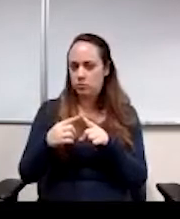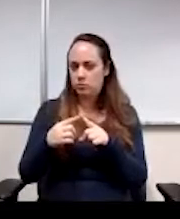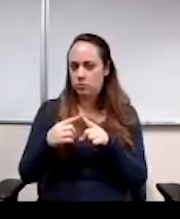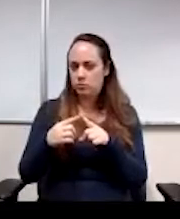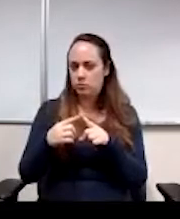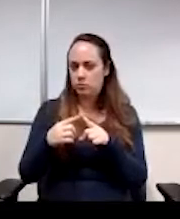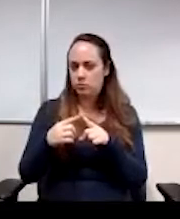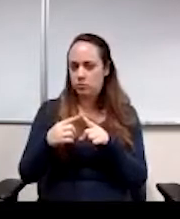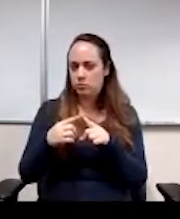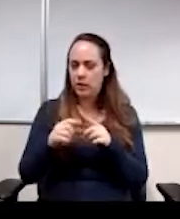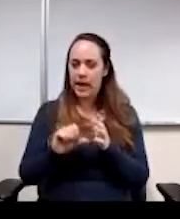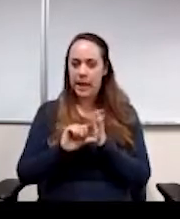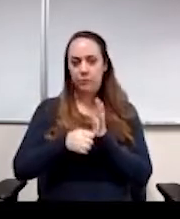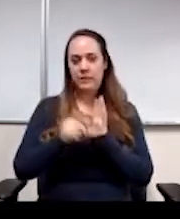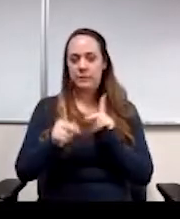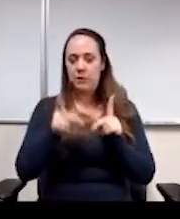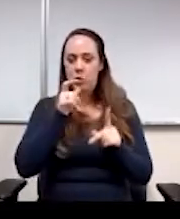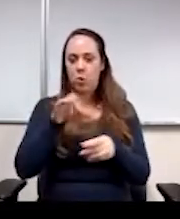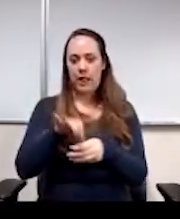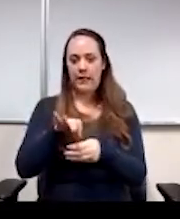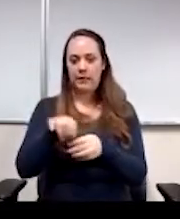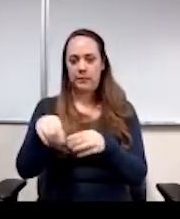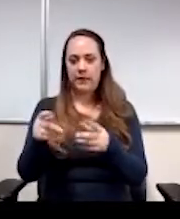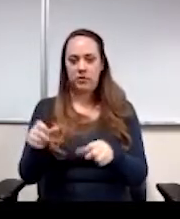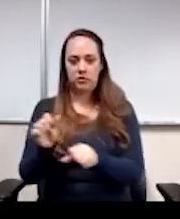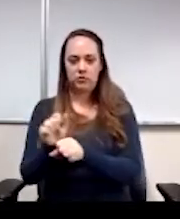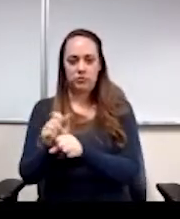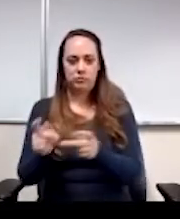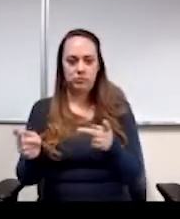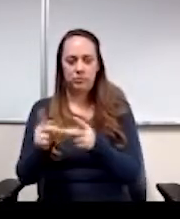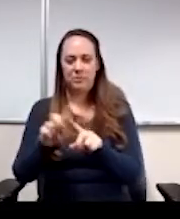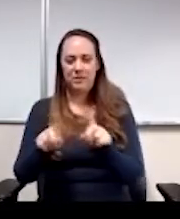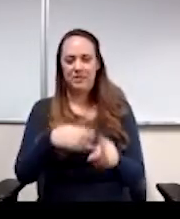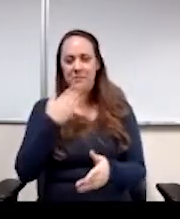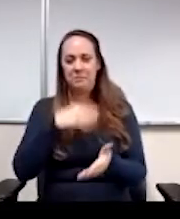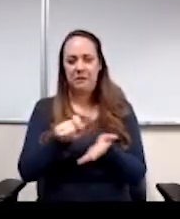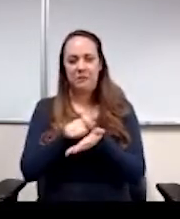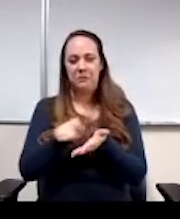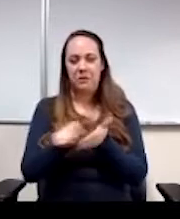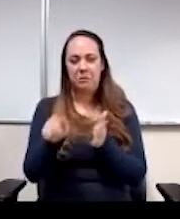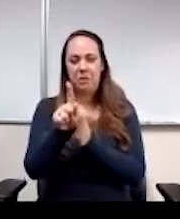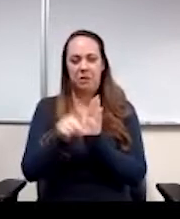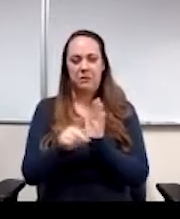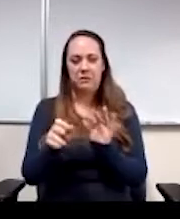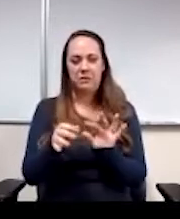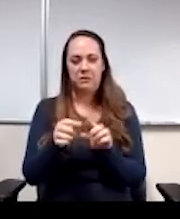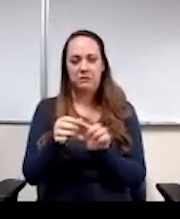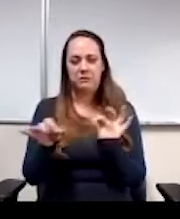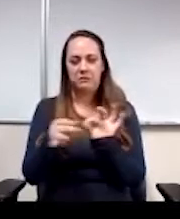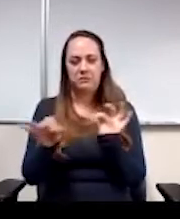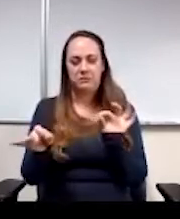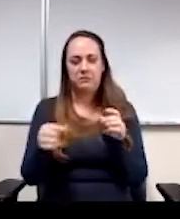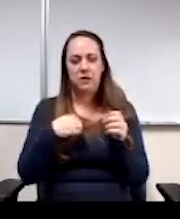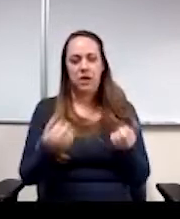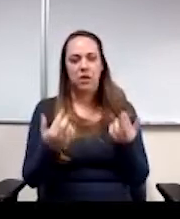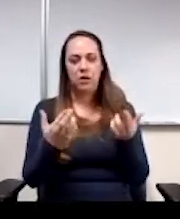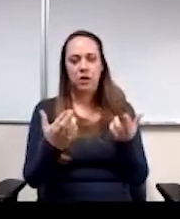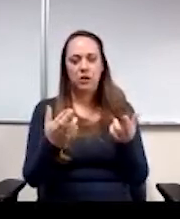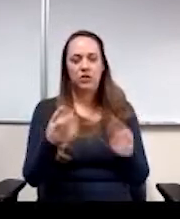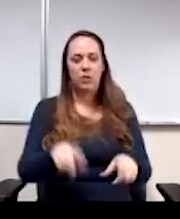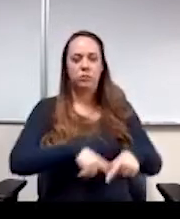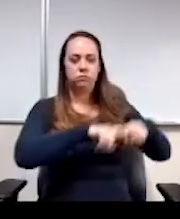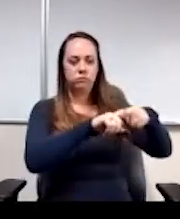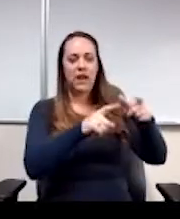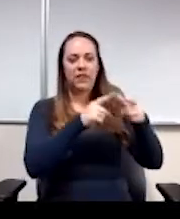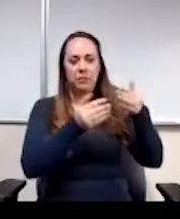impress the people that elected them and put them in that position, but this is just poorly written policy. I would just suggest like shelving it and moving on to